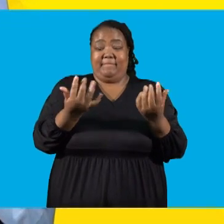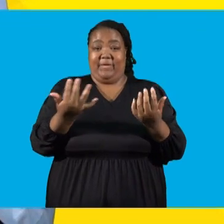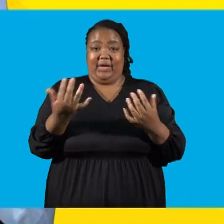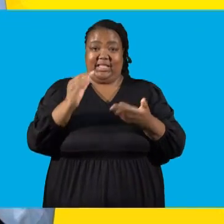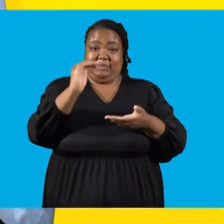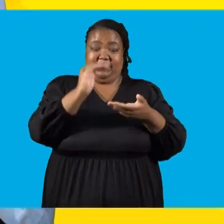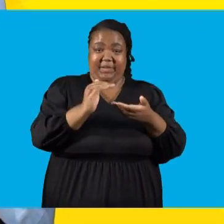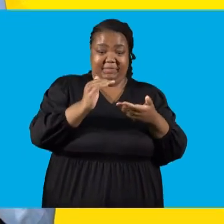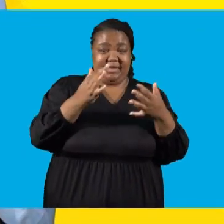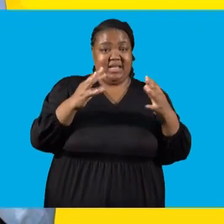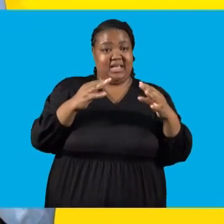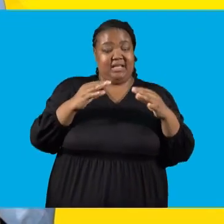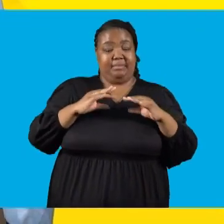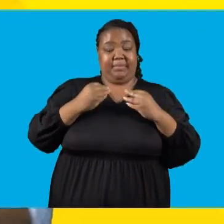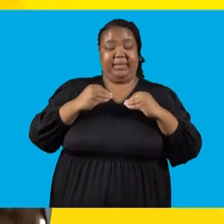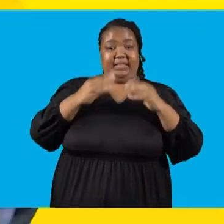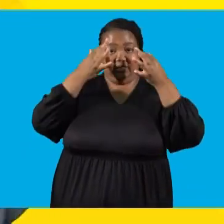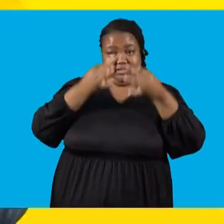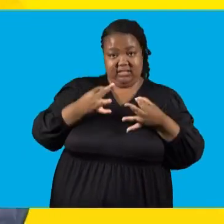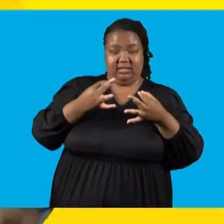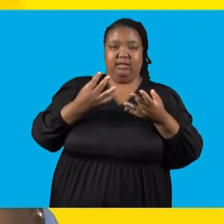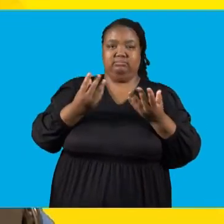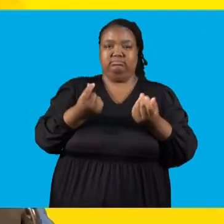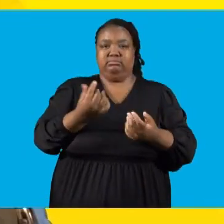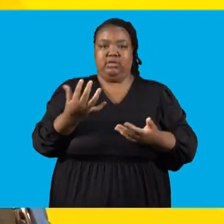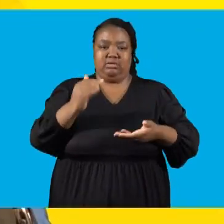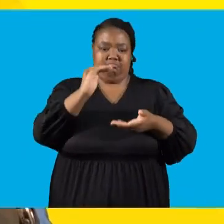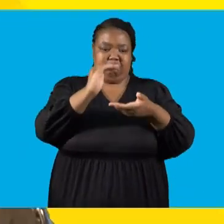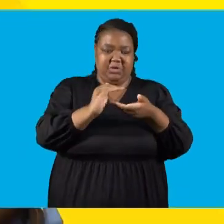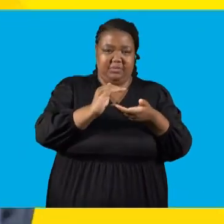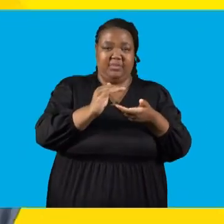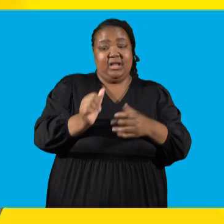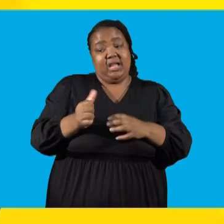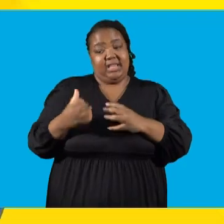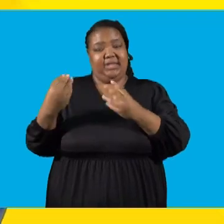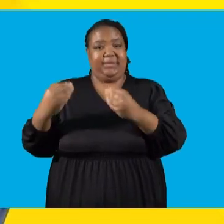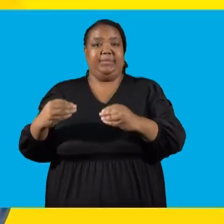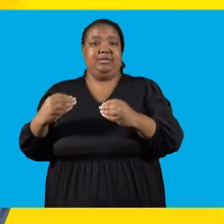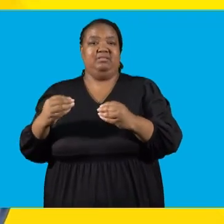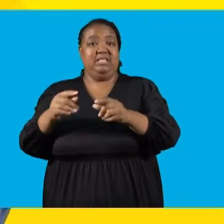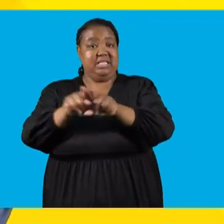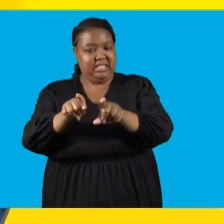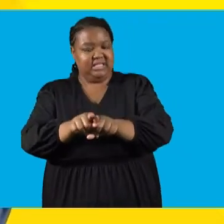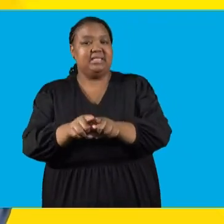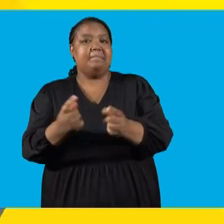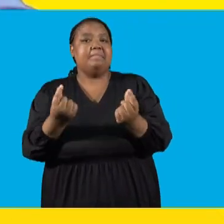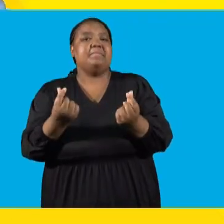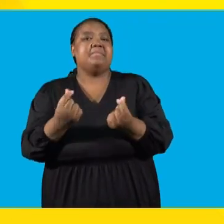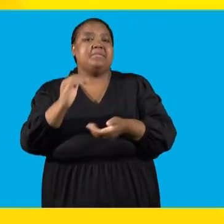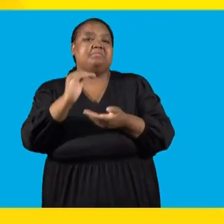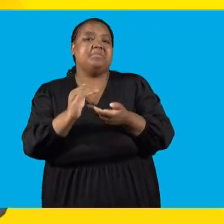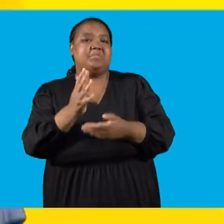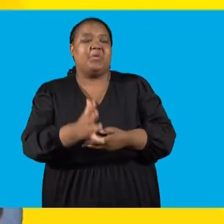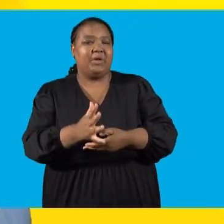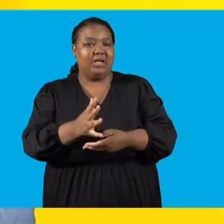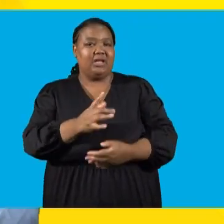price decrease, if the firm decides to decrease the price, other firms are likely going to